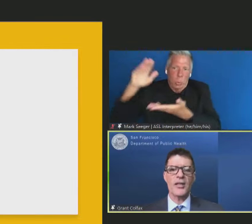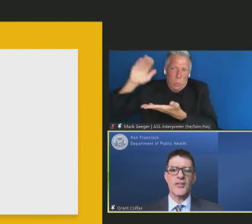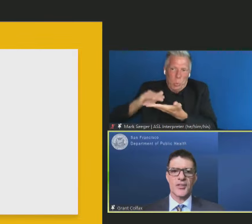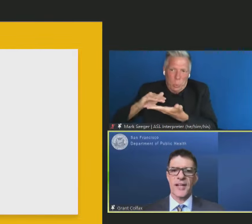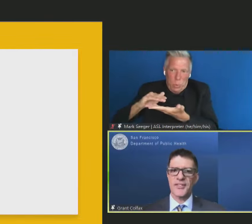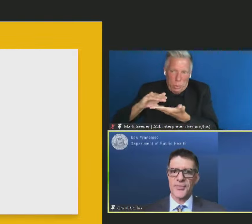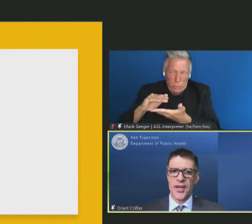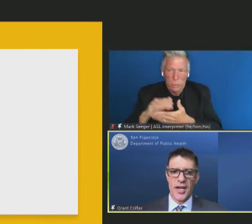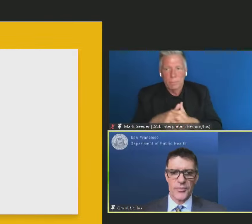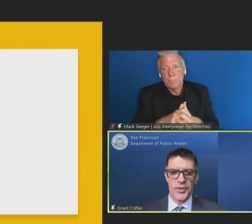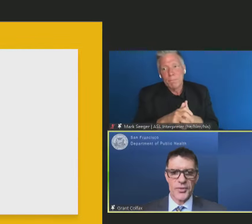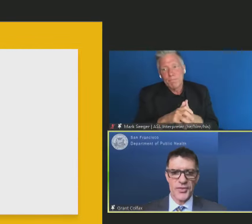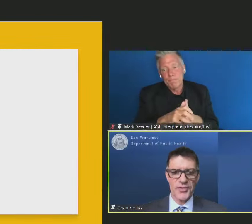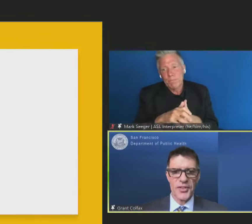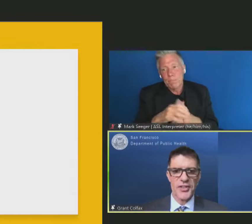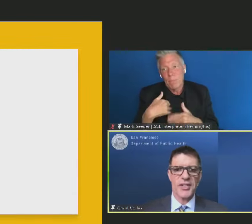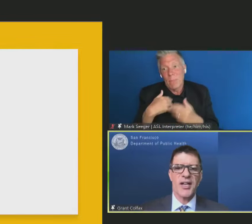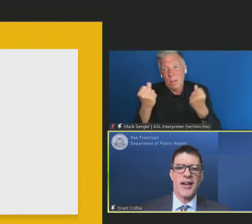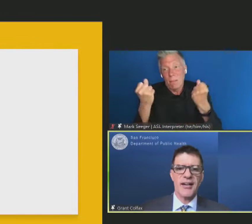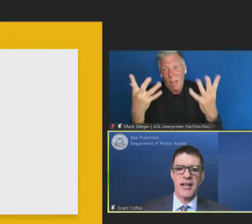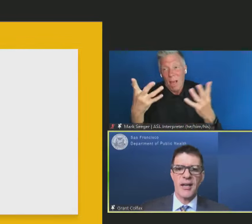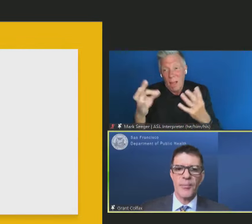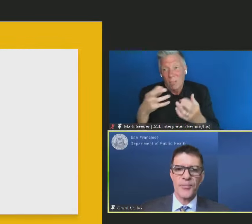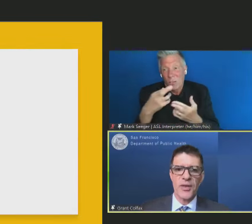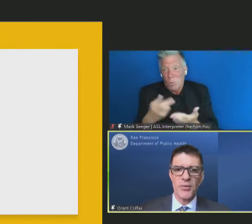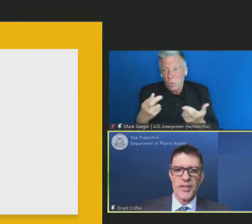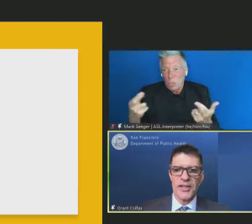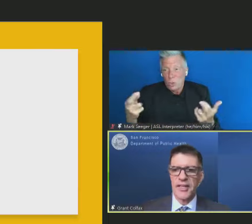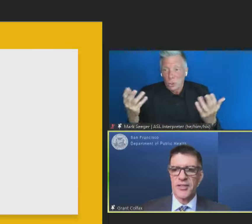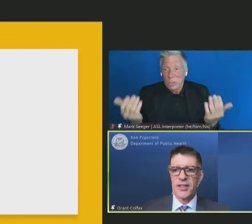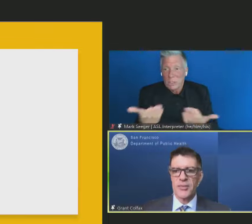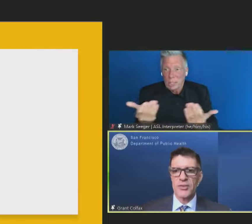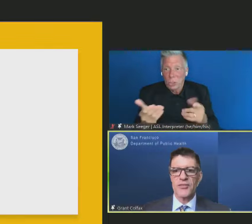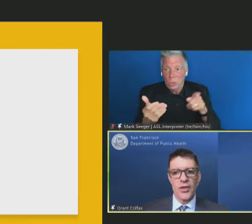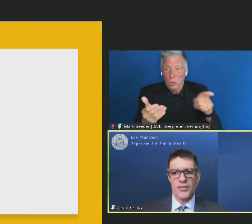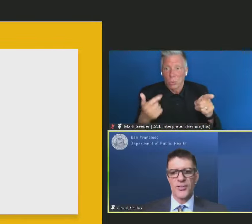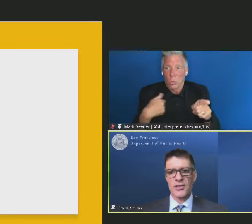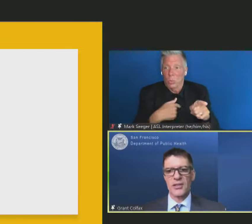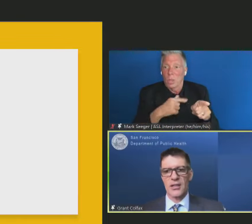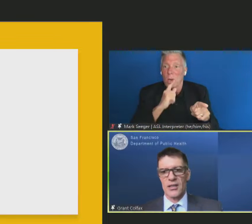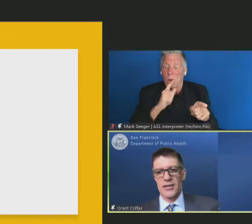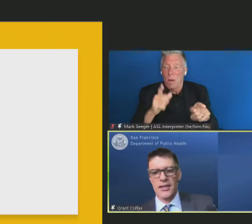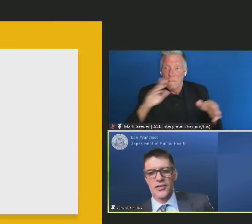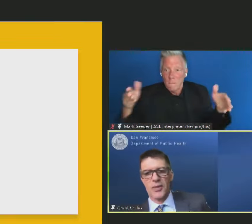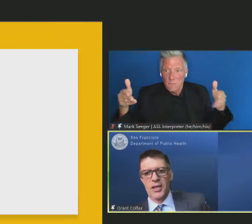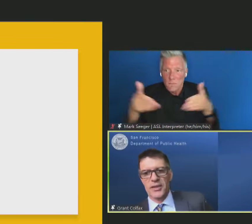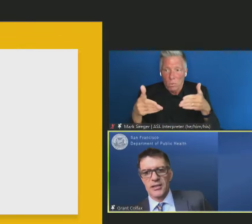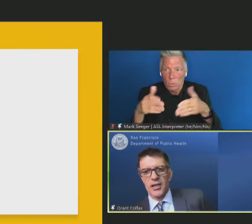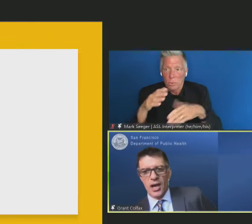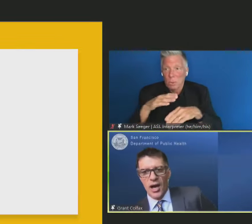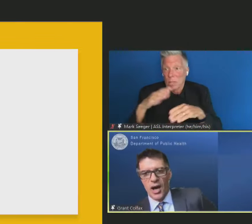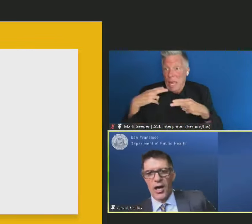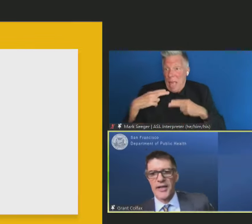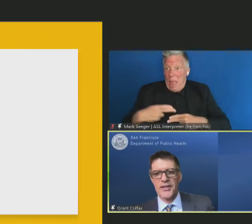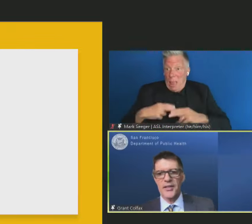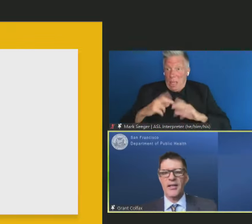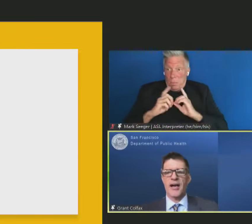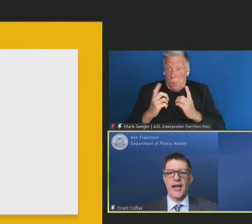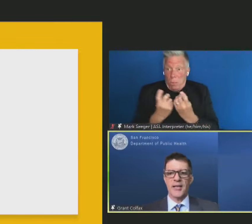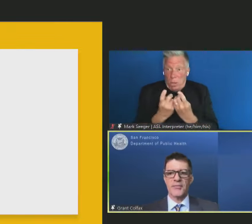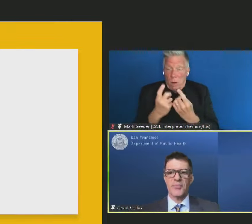So there's lots of resources here. We, again, are really focusing the health department